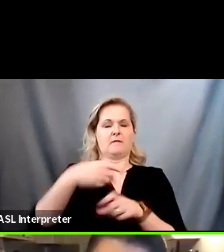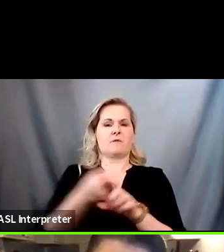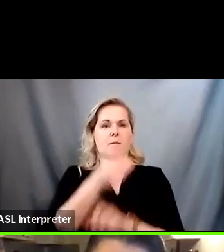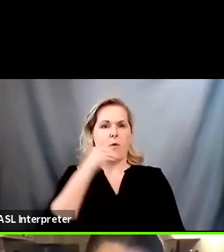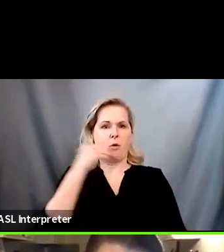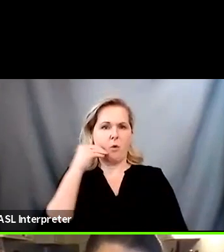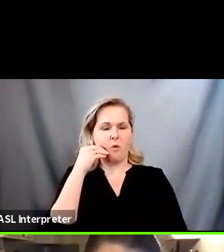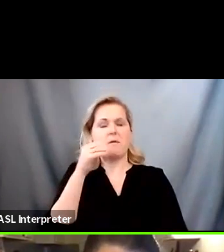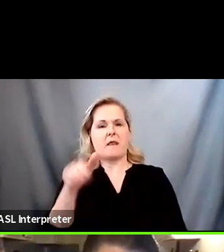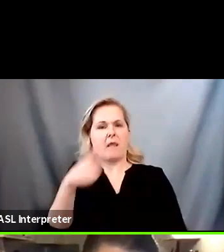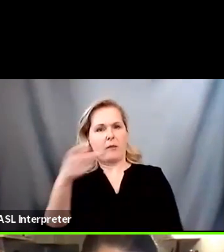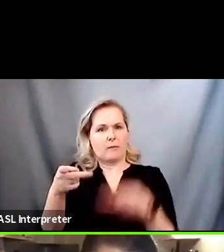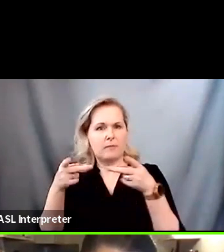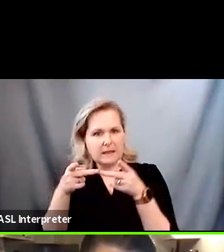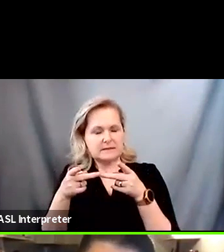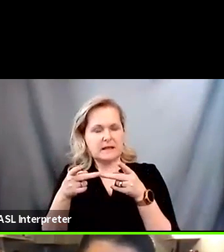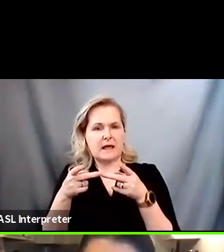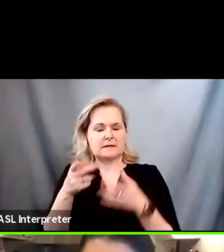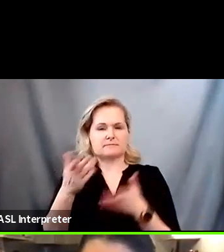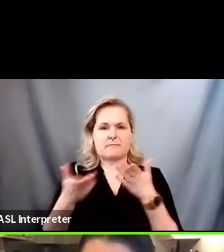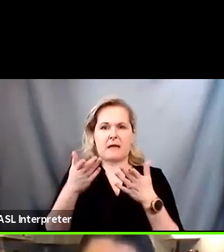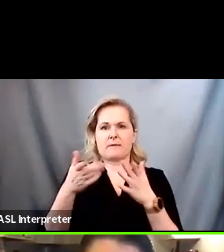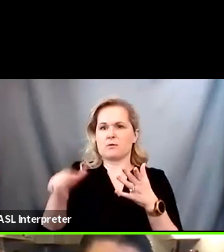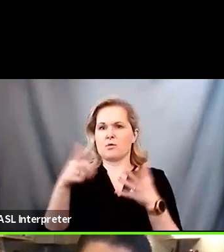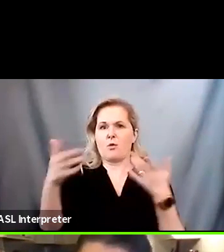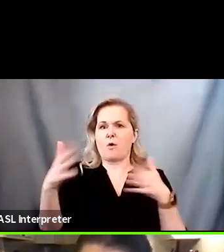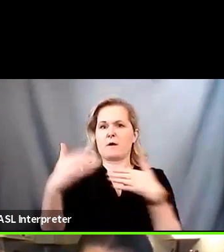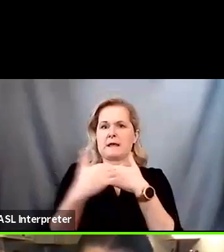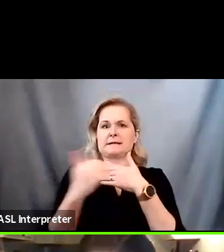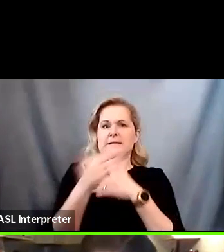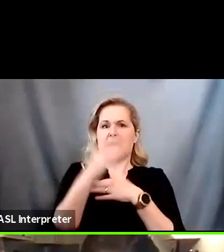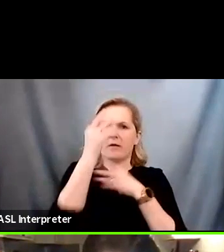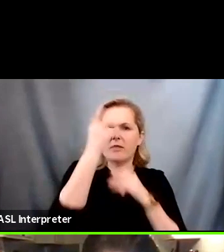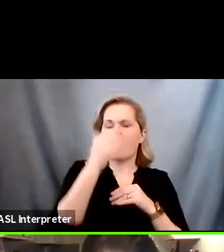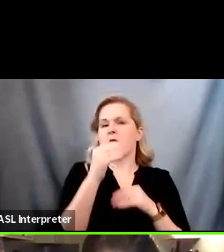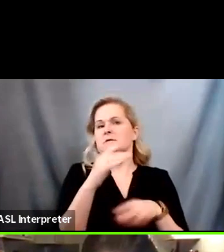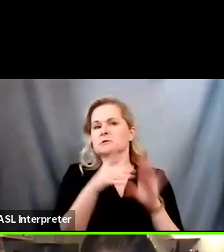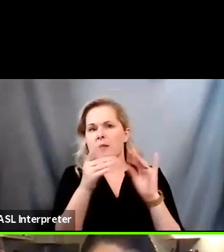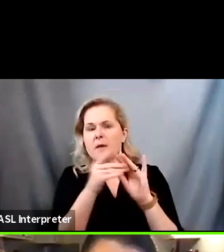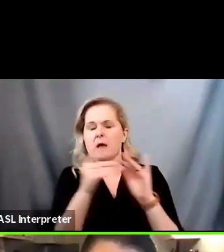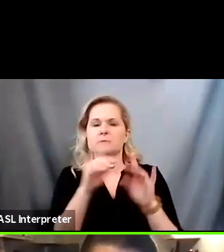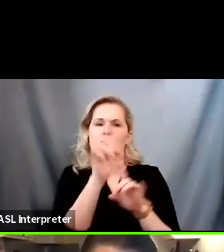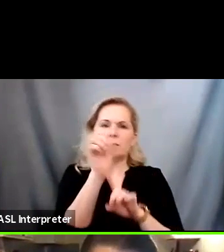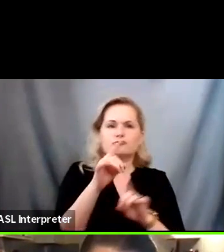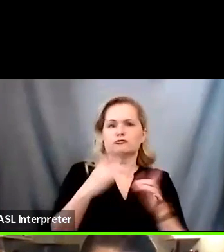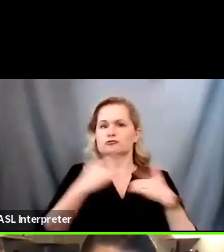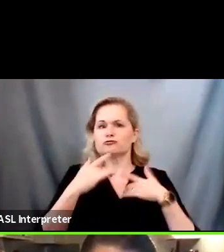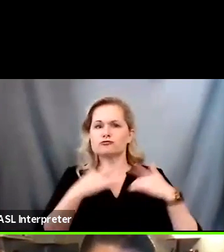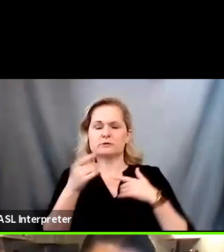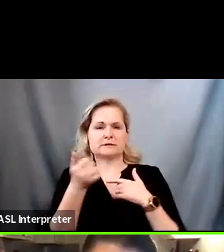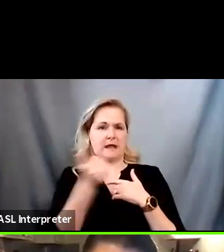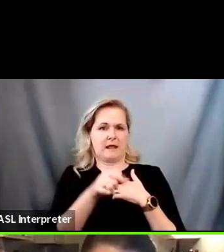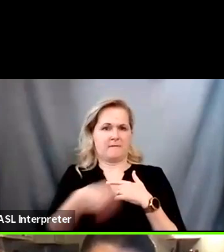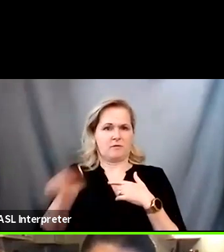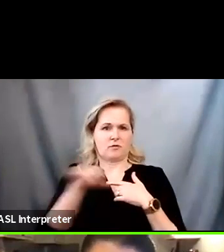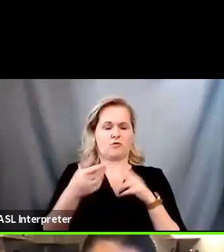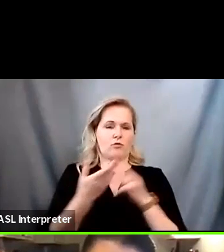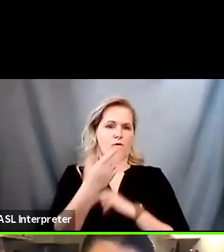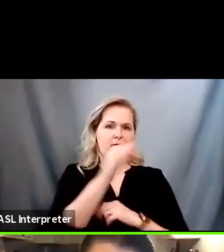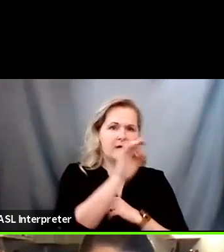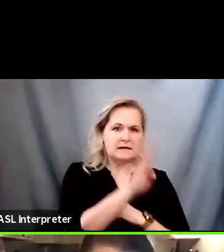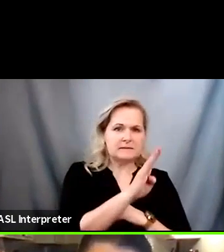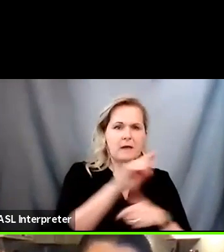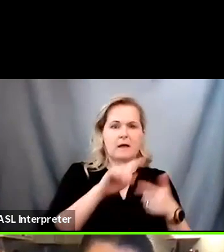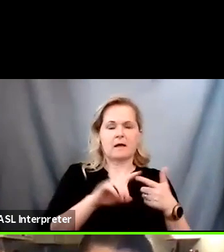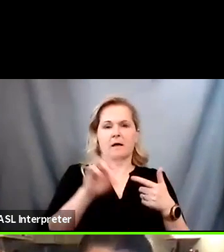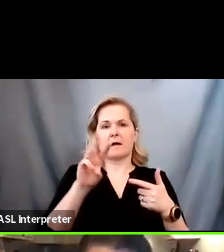other places, who may have sent in thoughts, comments, questions, concerns, any of those through Facebook,